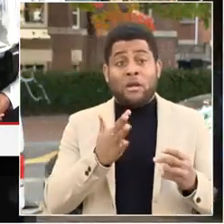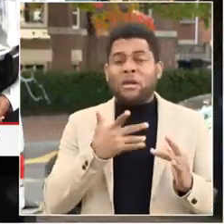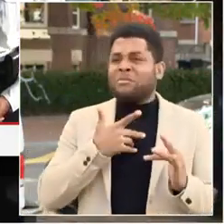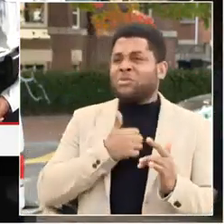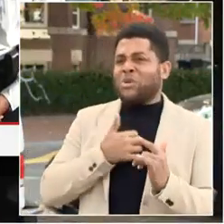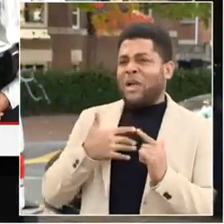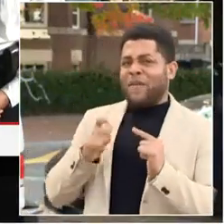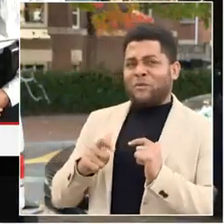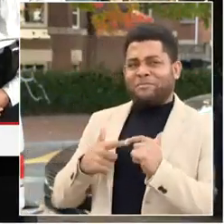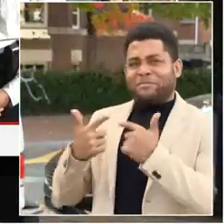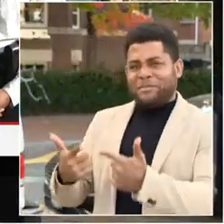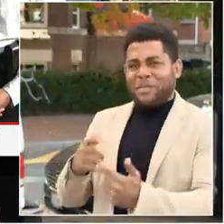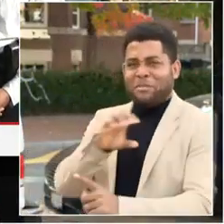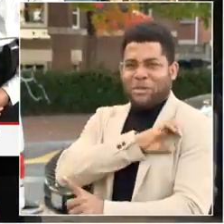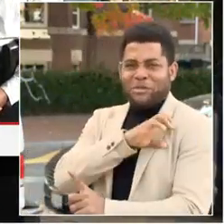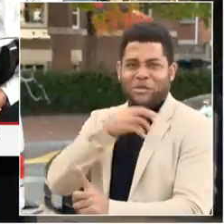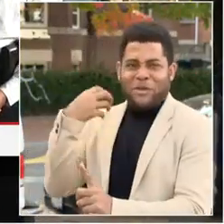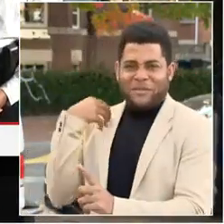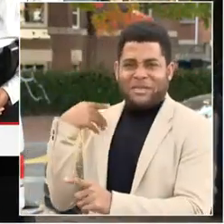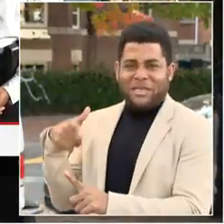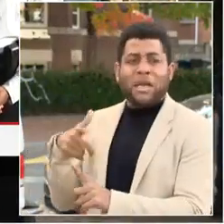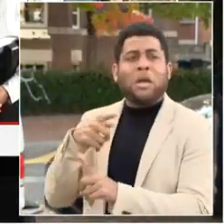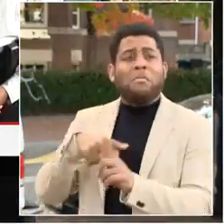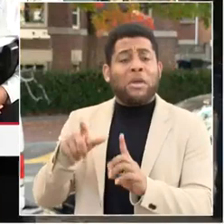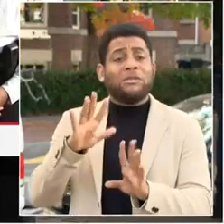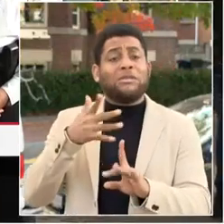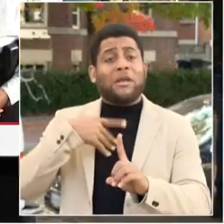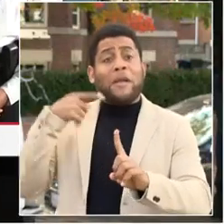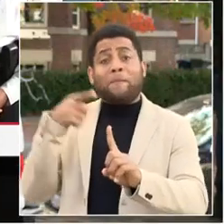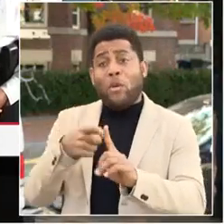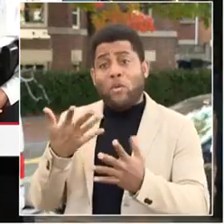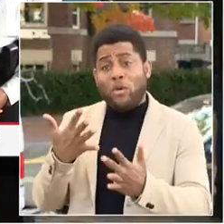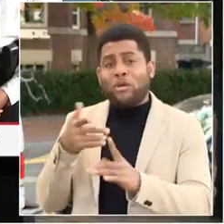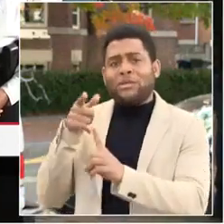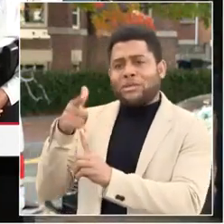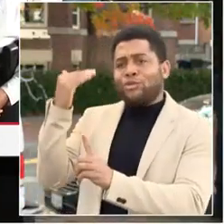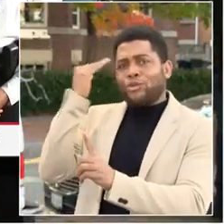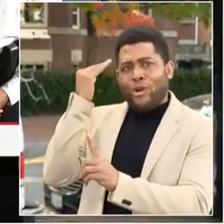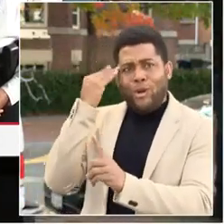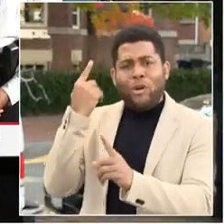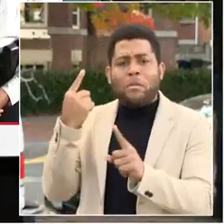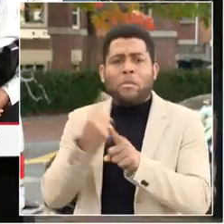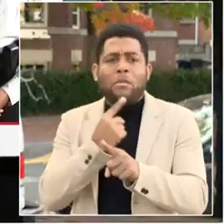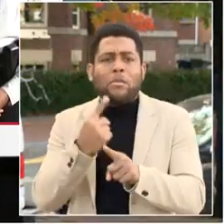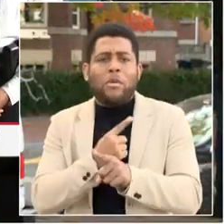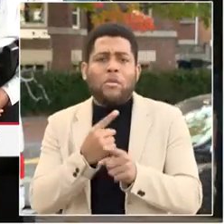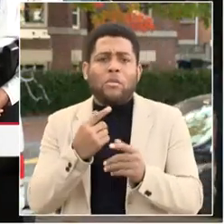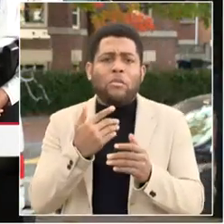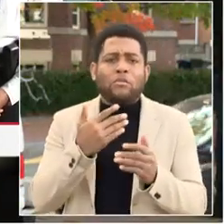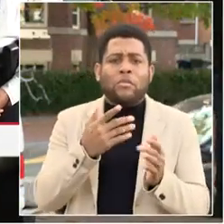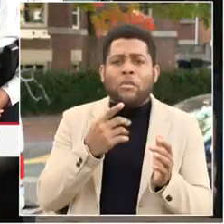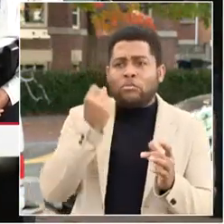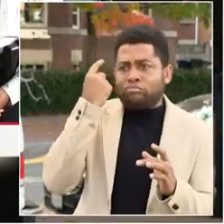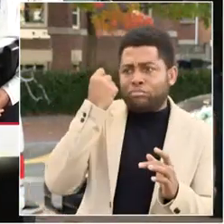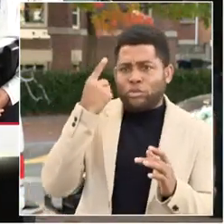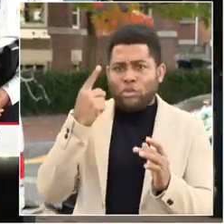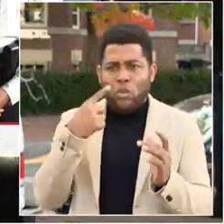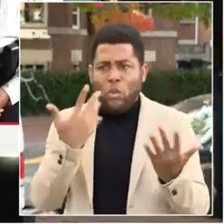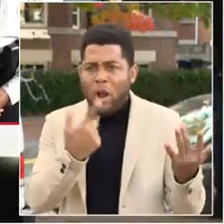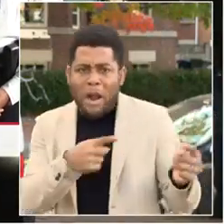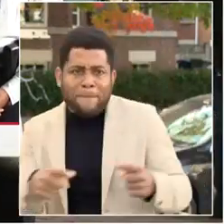giving the chief an accurate view of what's happening in any given neighborhood. So if you don't call, we may